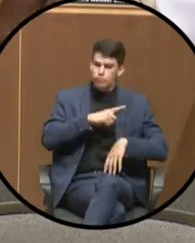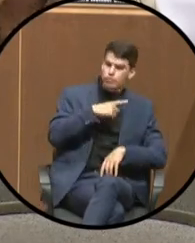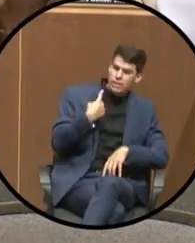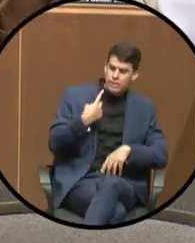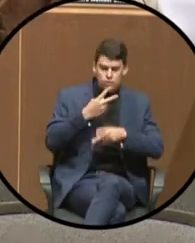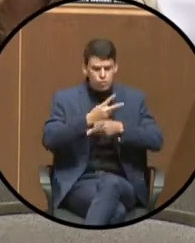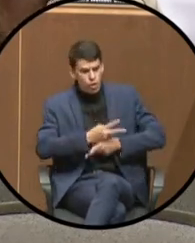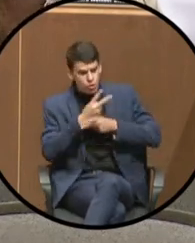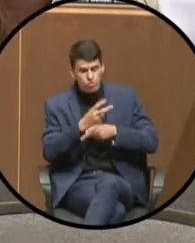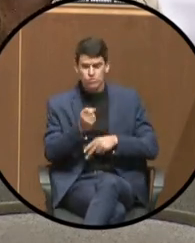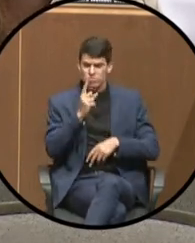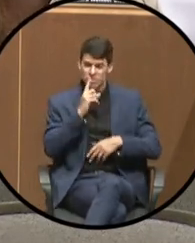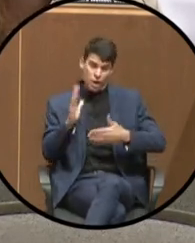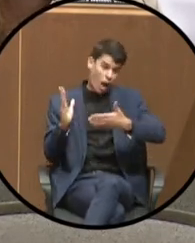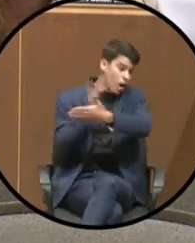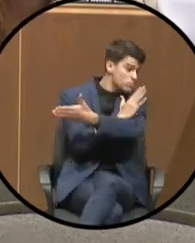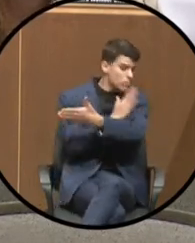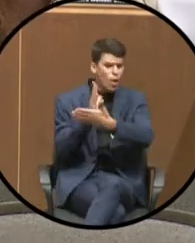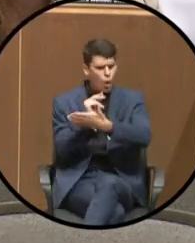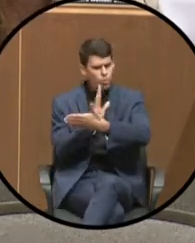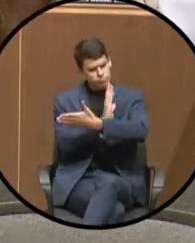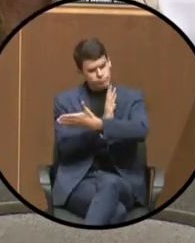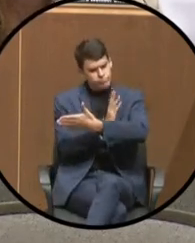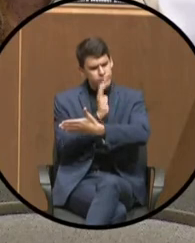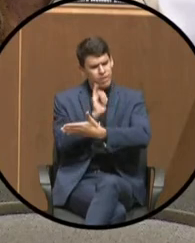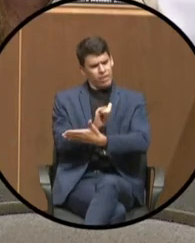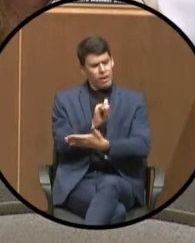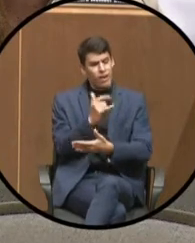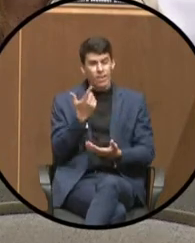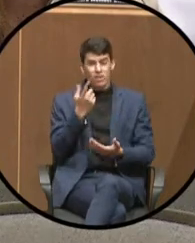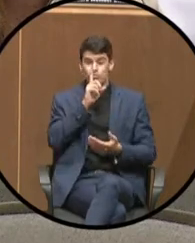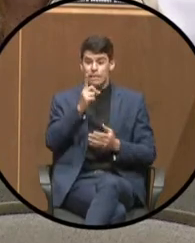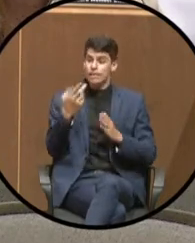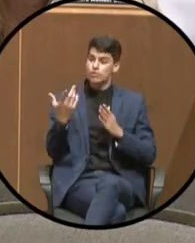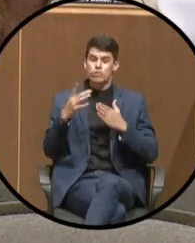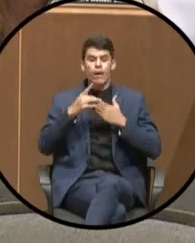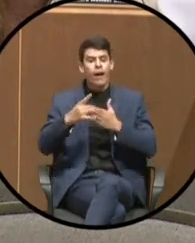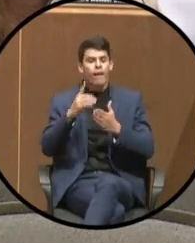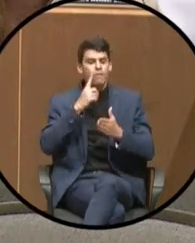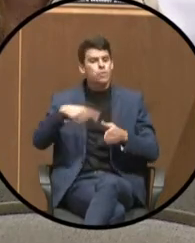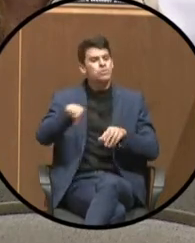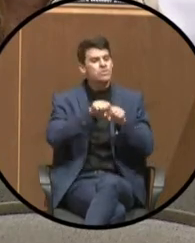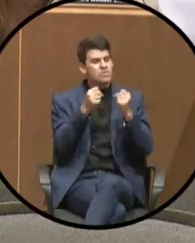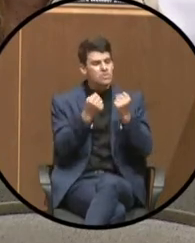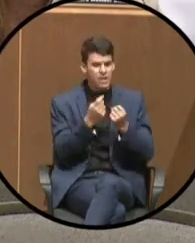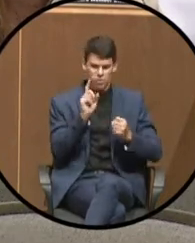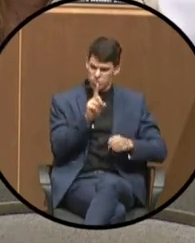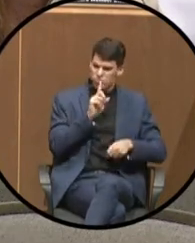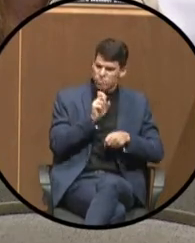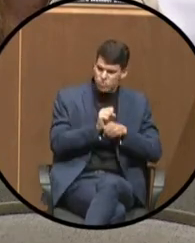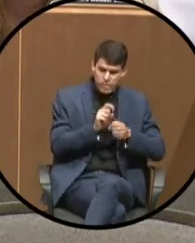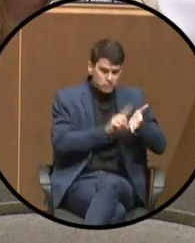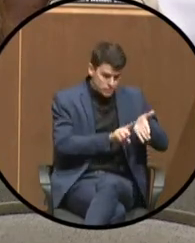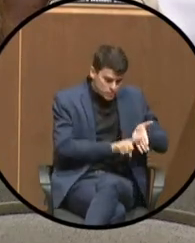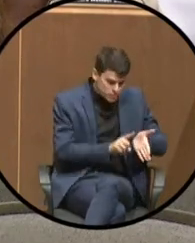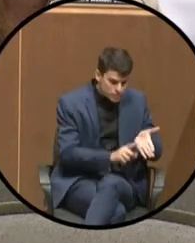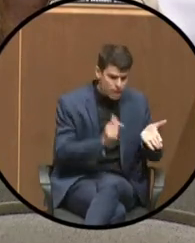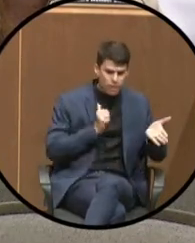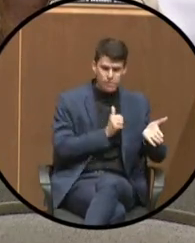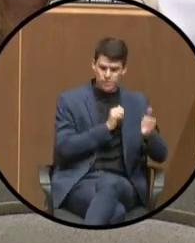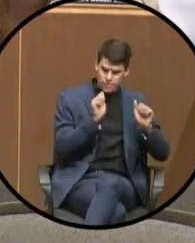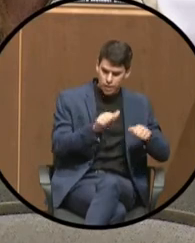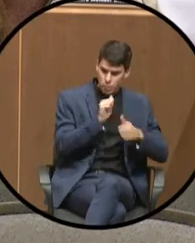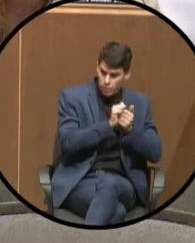never an extreme of either when offered as a guideline for society. Each individual must do a risk-benefit analysis with all the